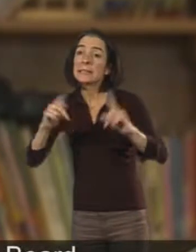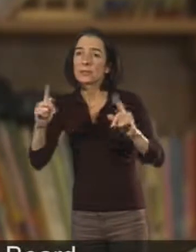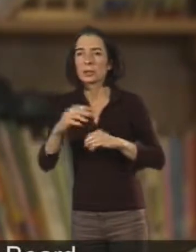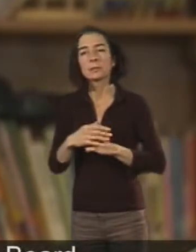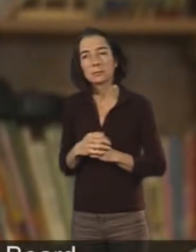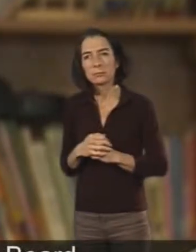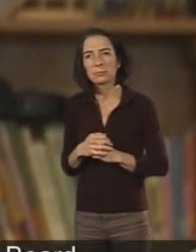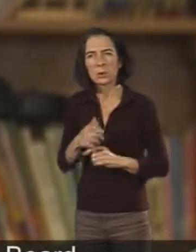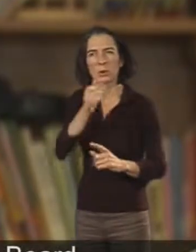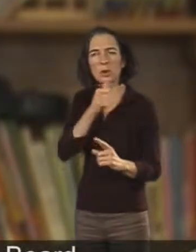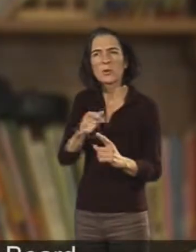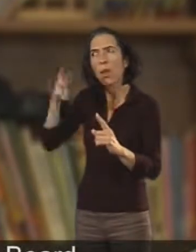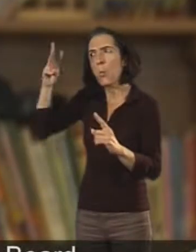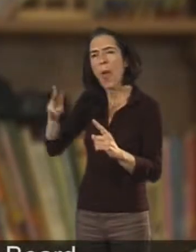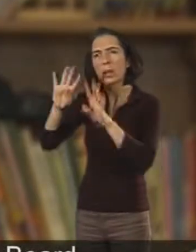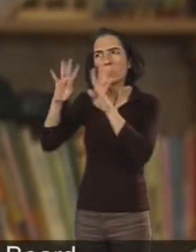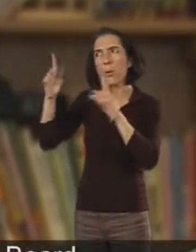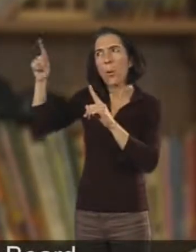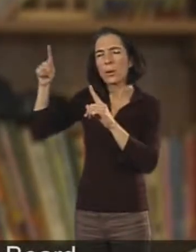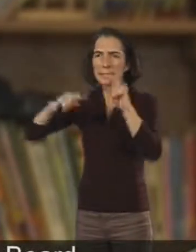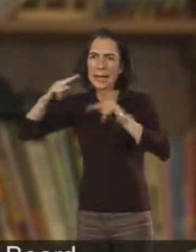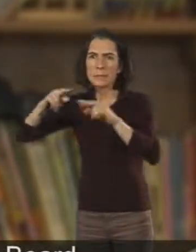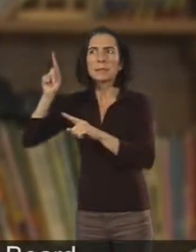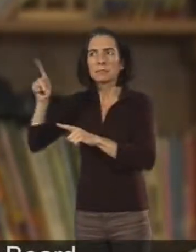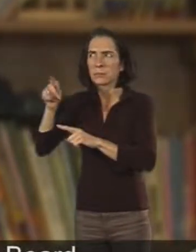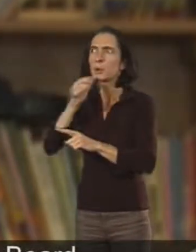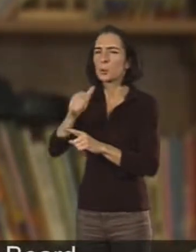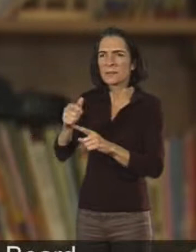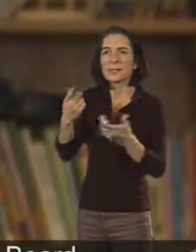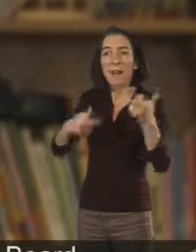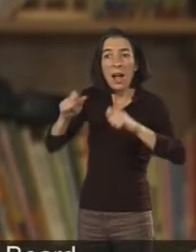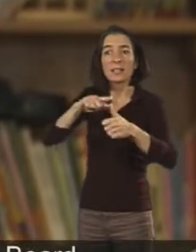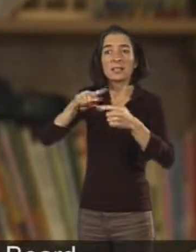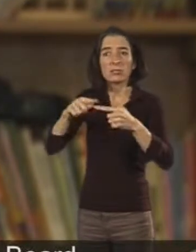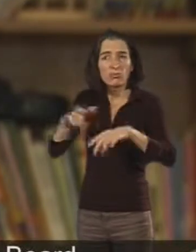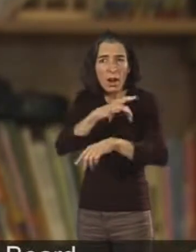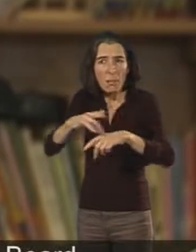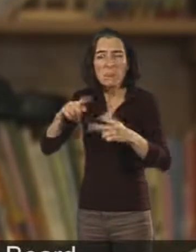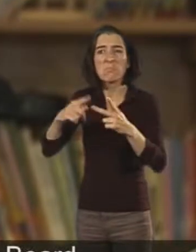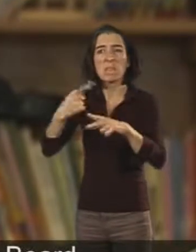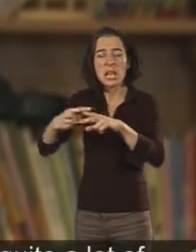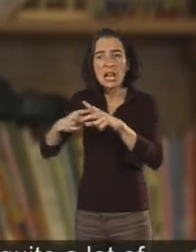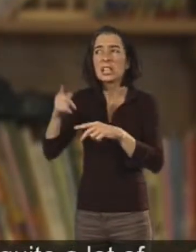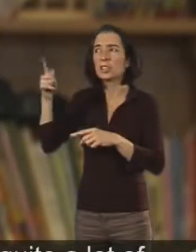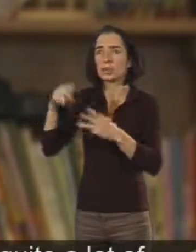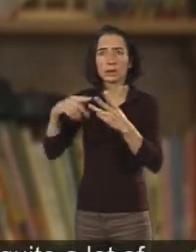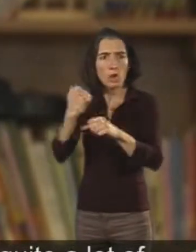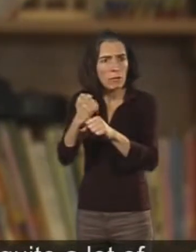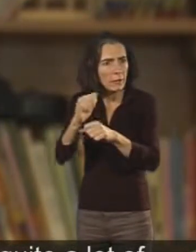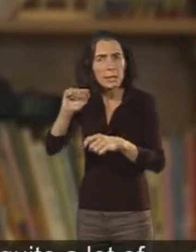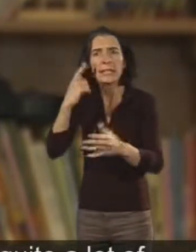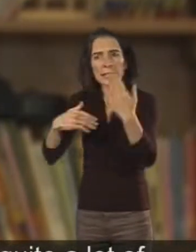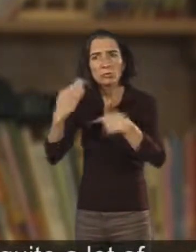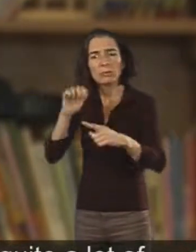we use quite a lot of the Welsh board material, particularly in science, drama, English, geography,